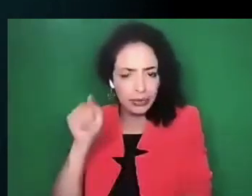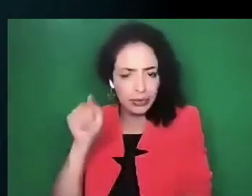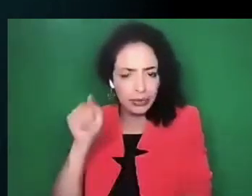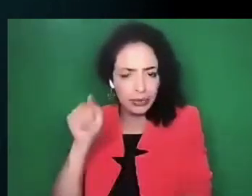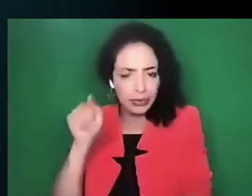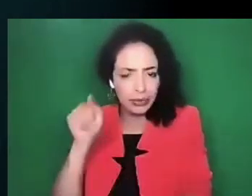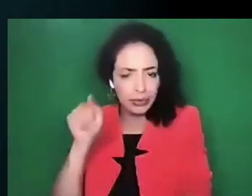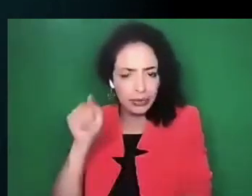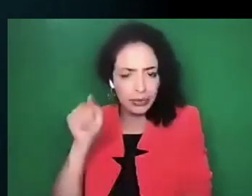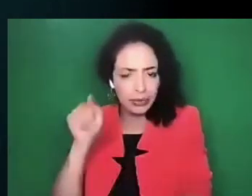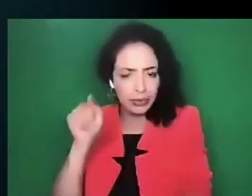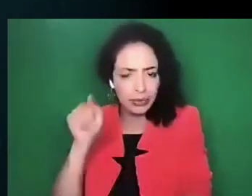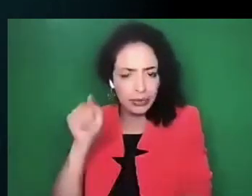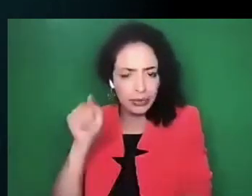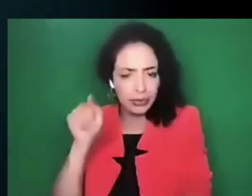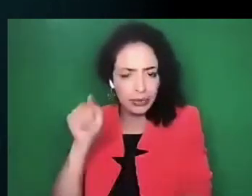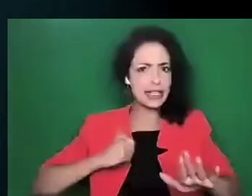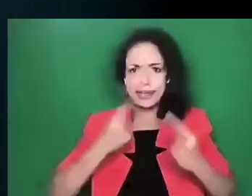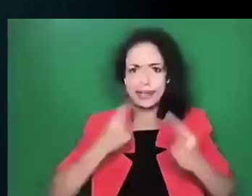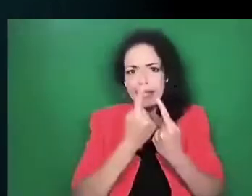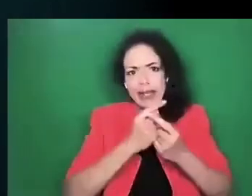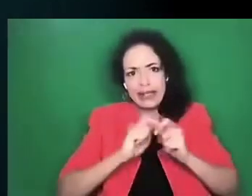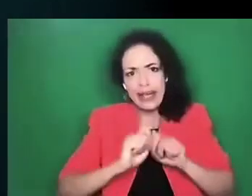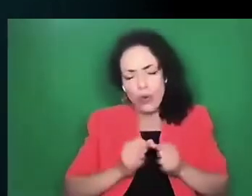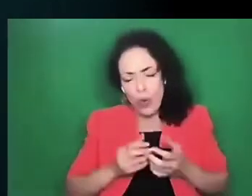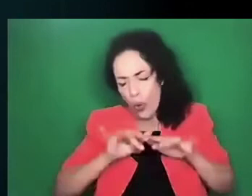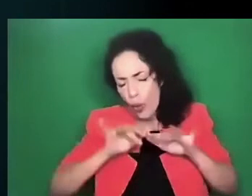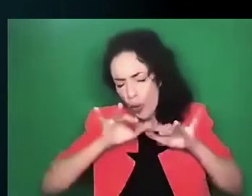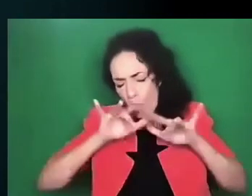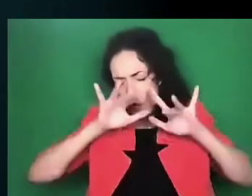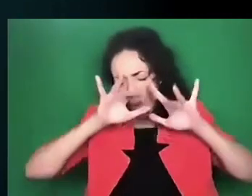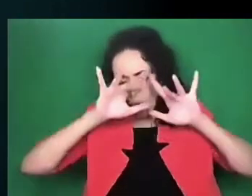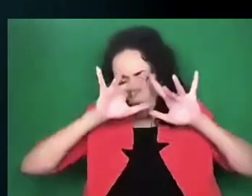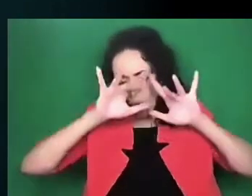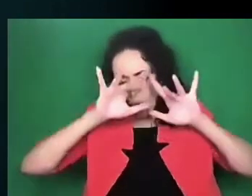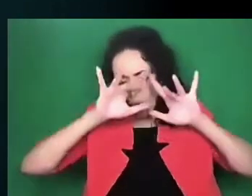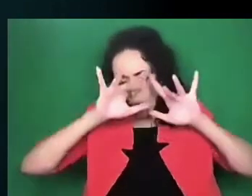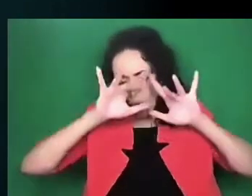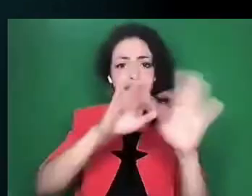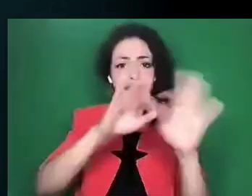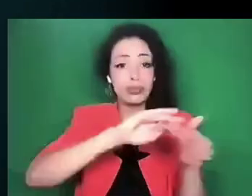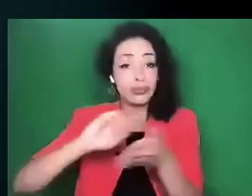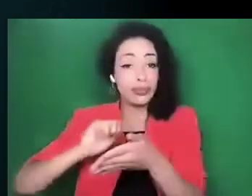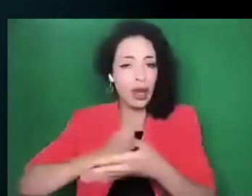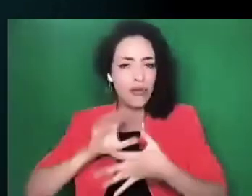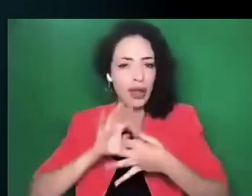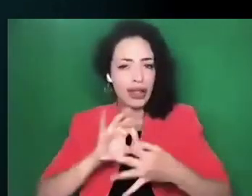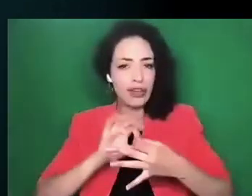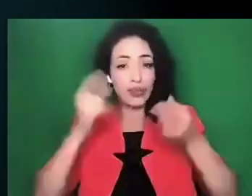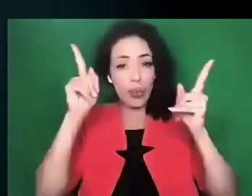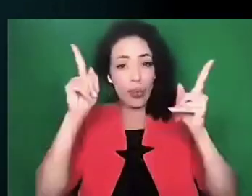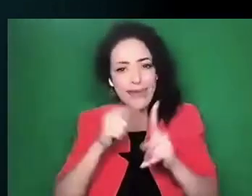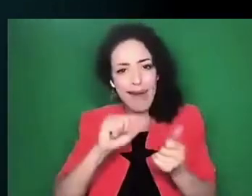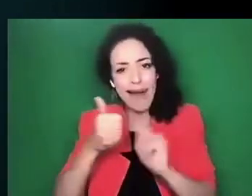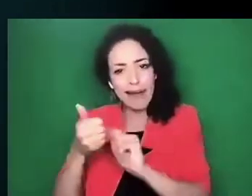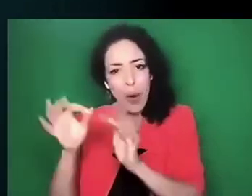current pace of time. My relation to India's Punjab began through this piece, which came to life